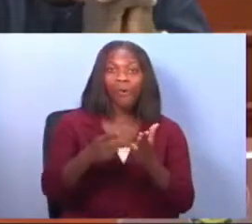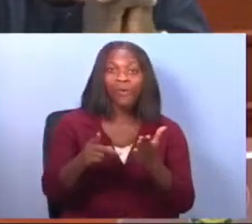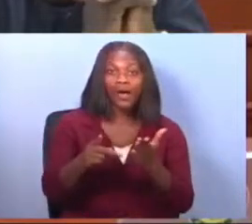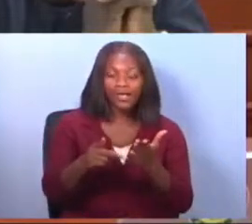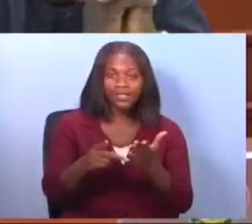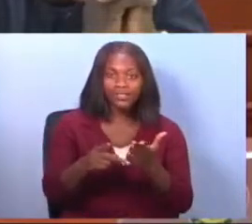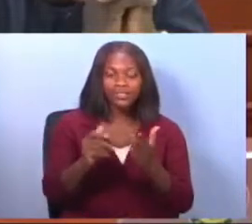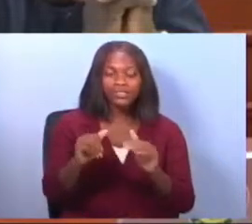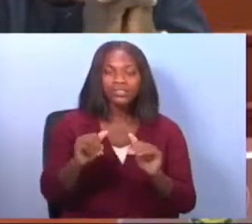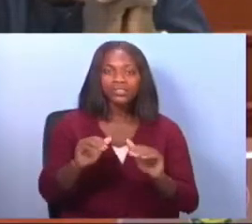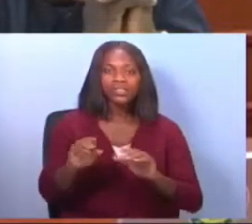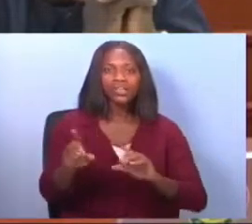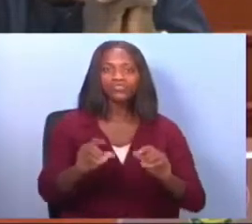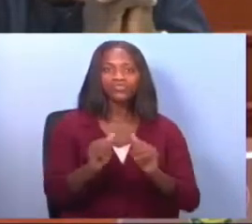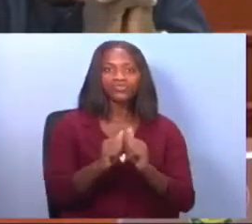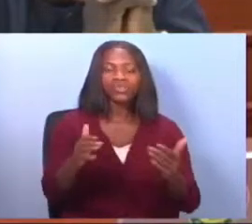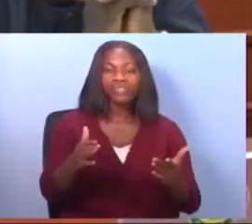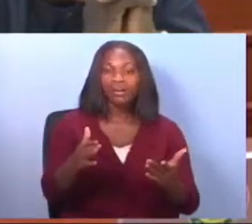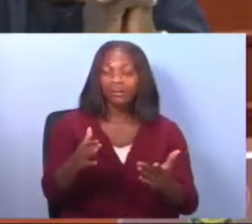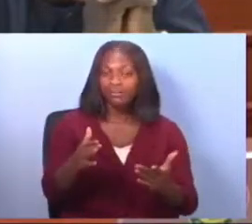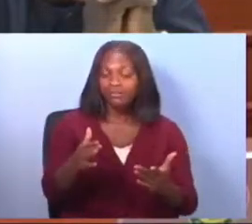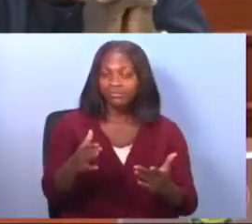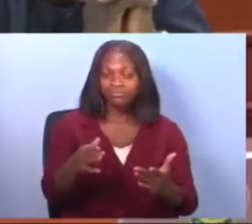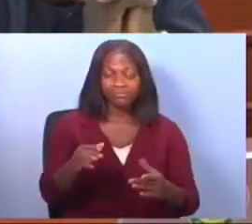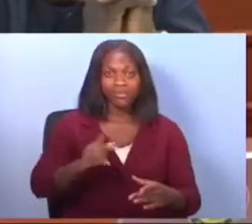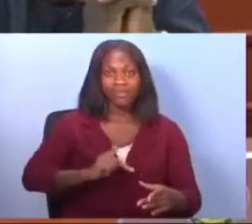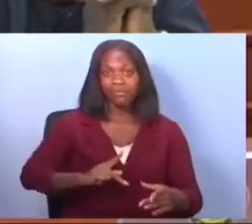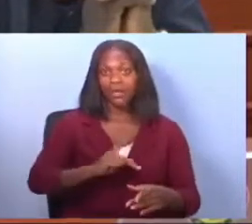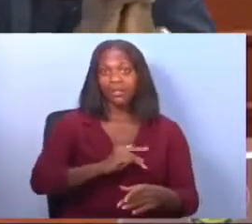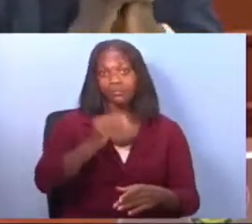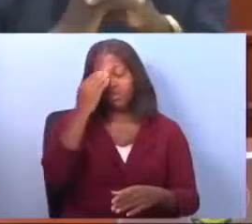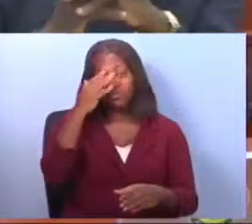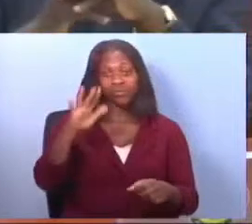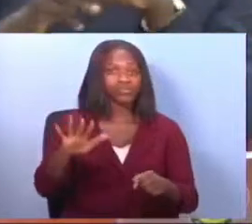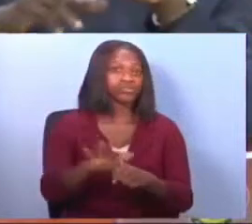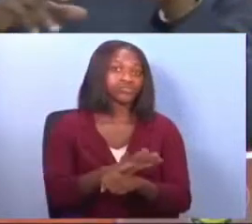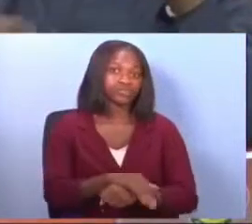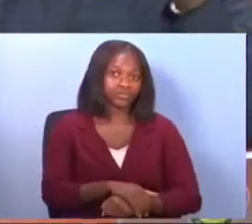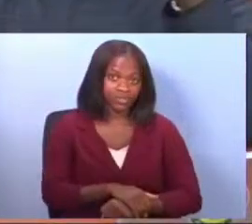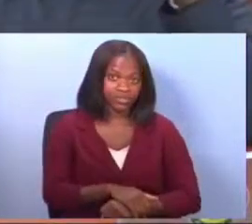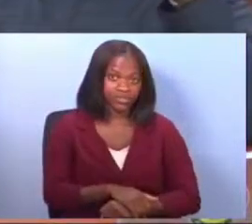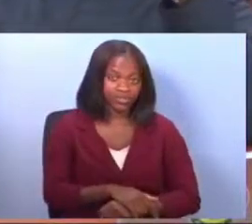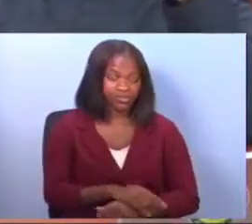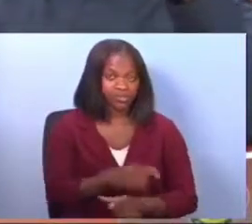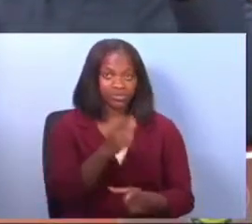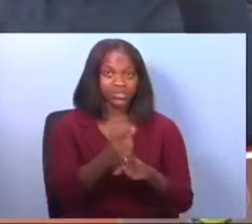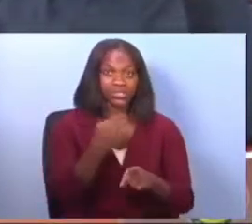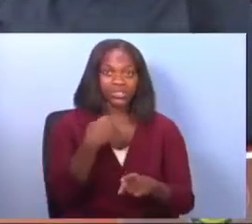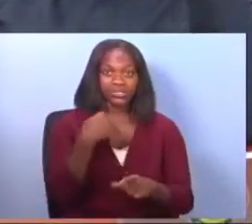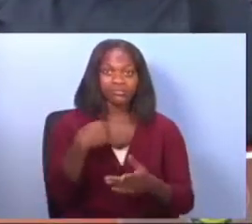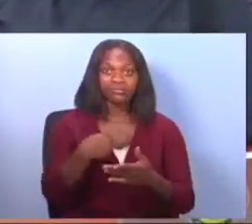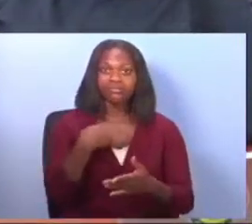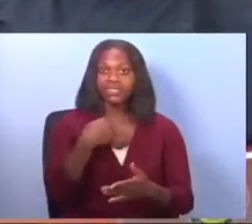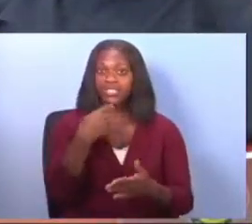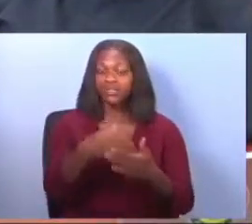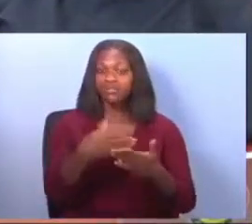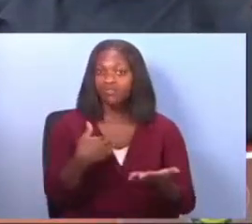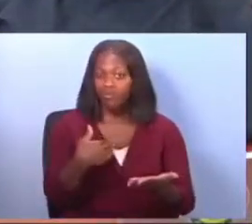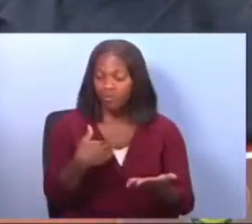without notice with the leave of the House. So basically what I was just trying to put across was that per our